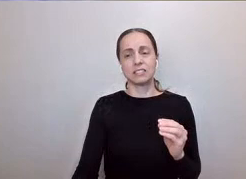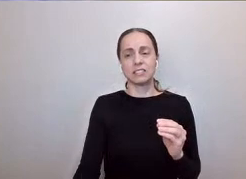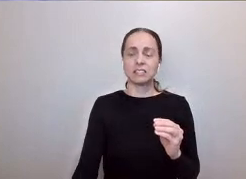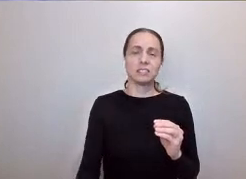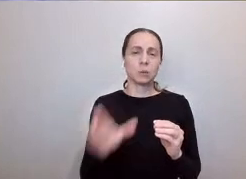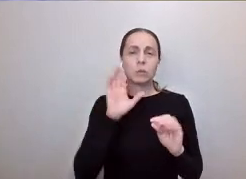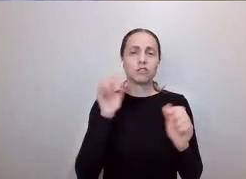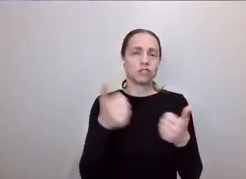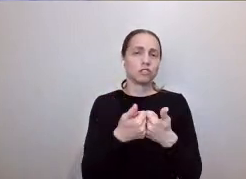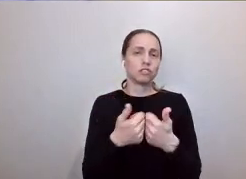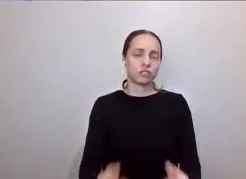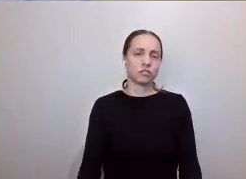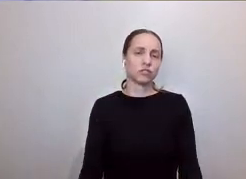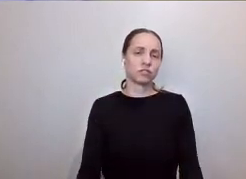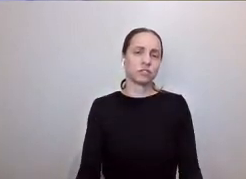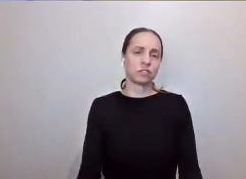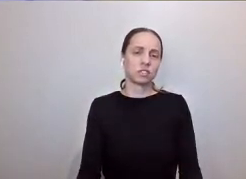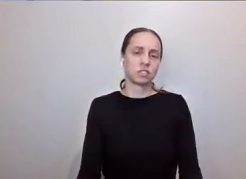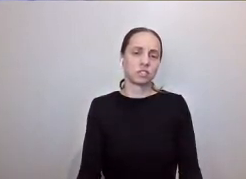what happens in